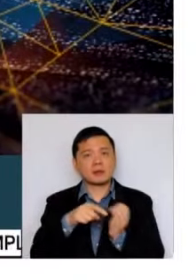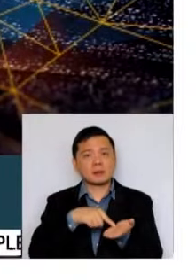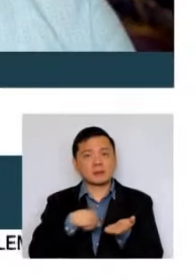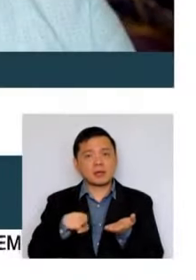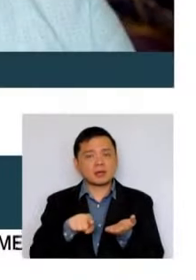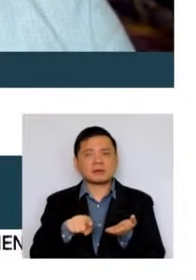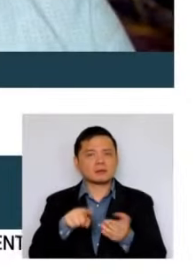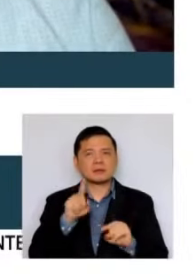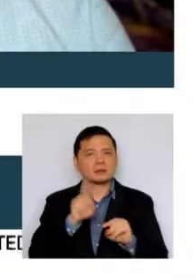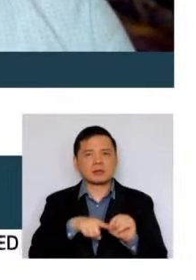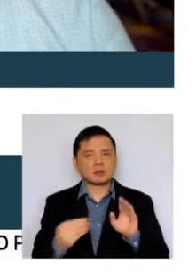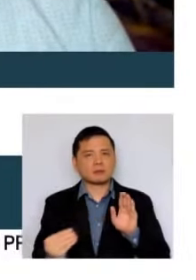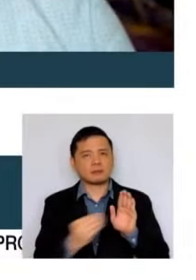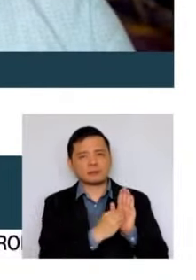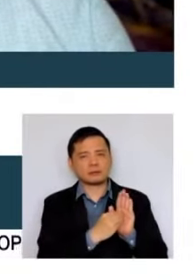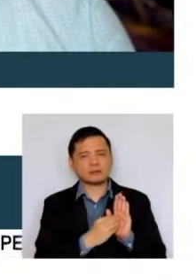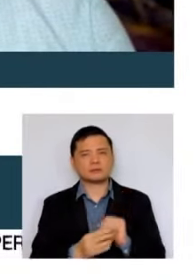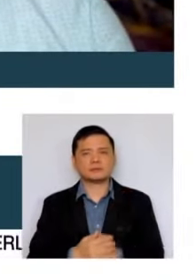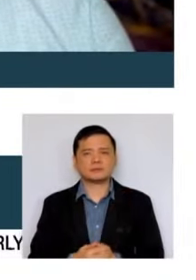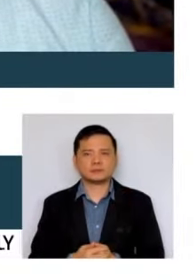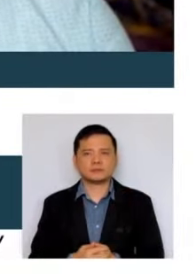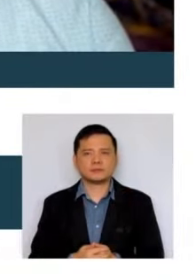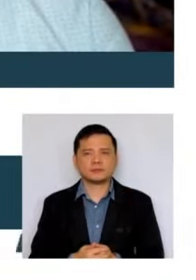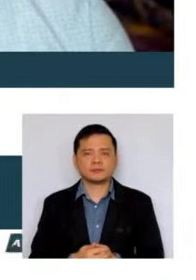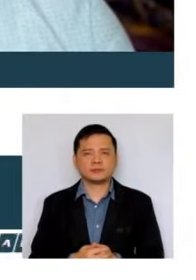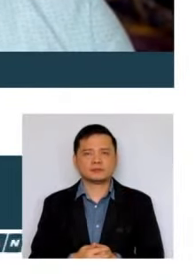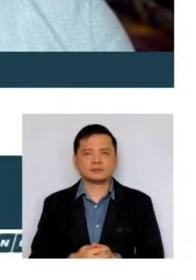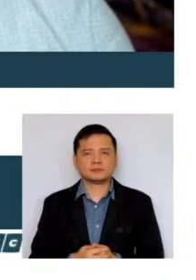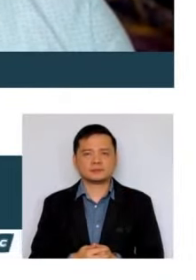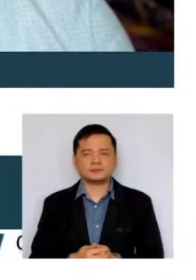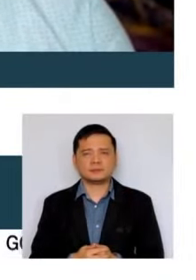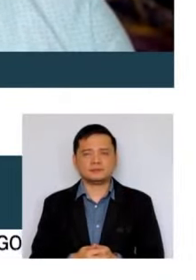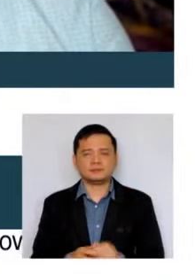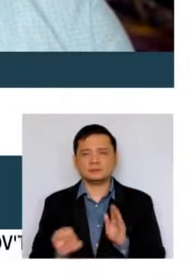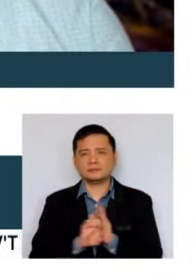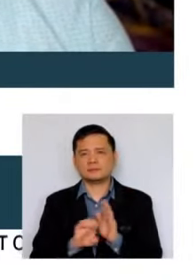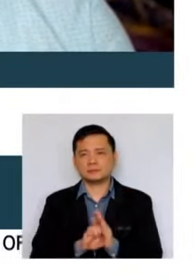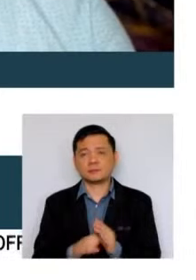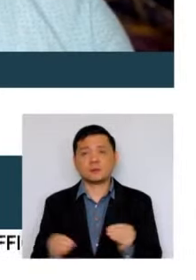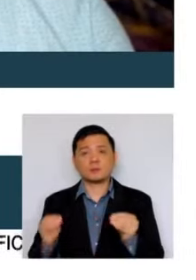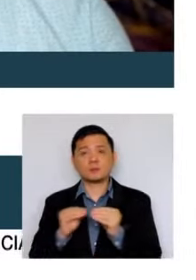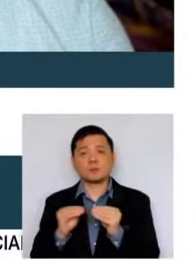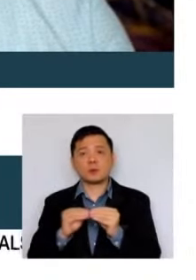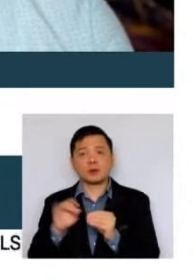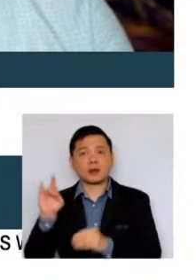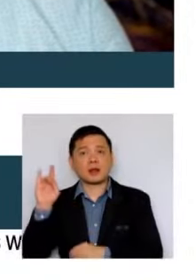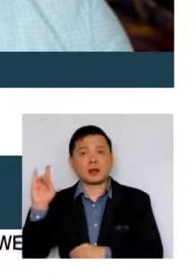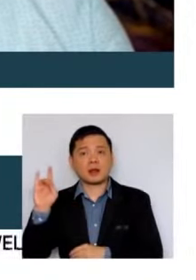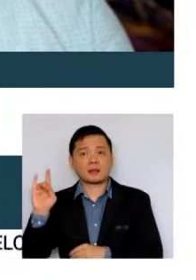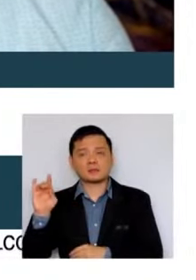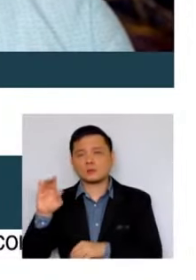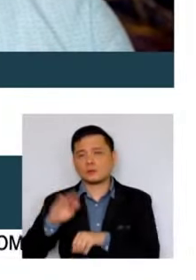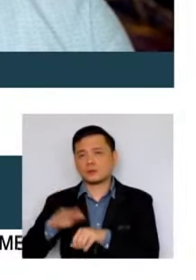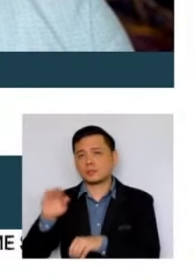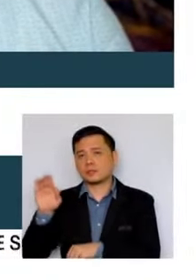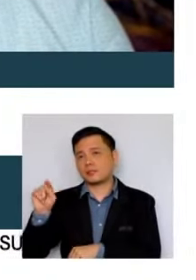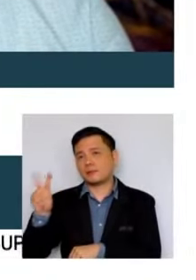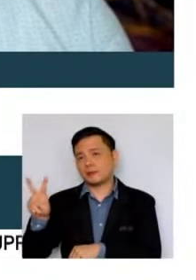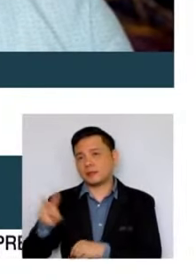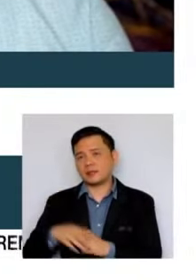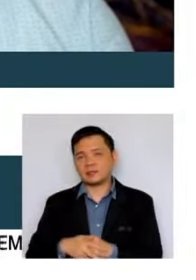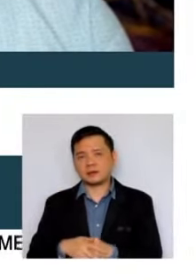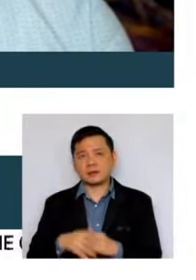Well, Jay, if there's greater ad spend on TV, as you had pointed out in your graphic,